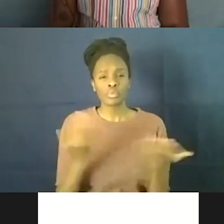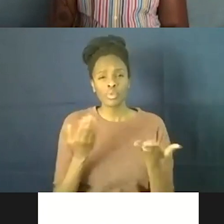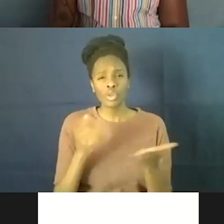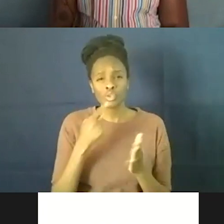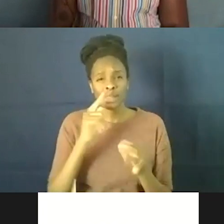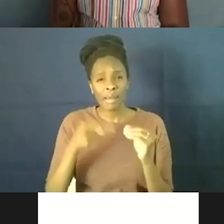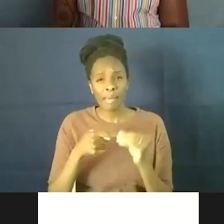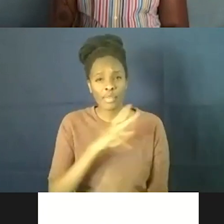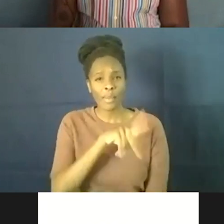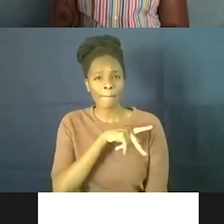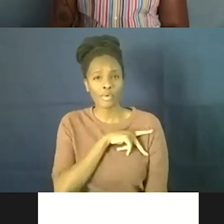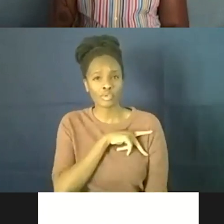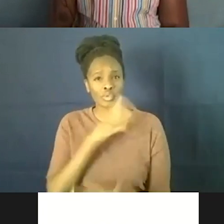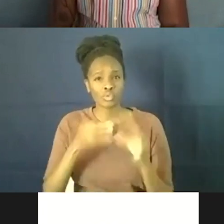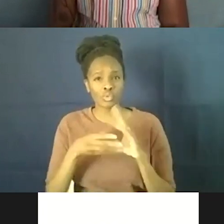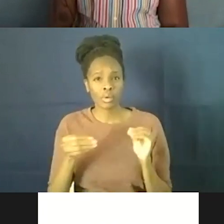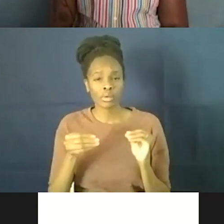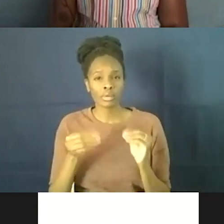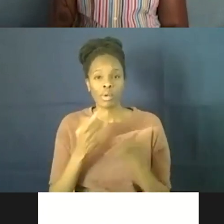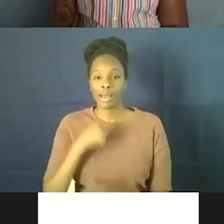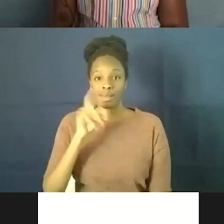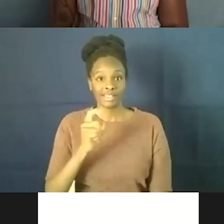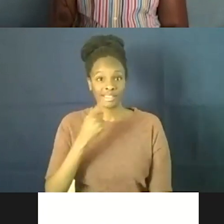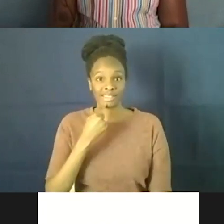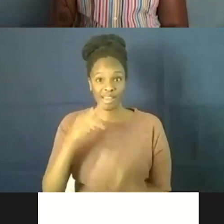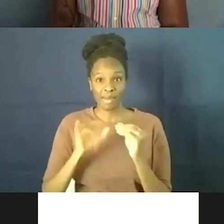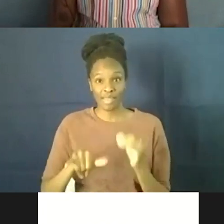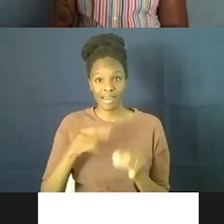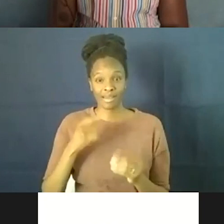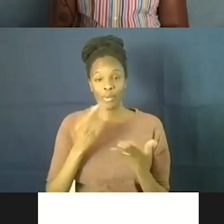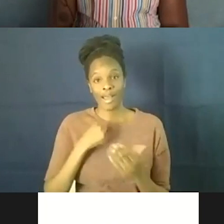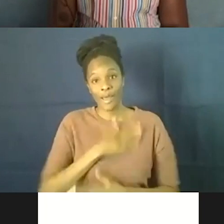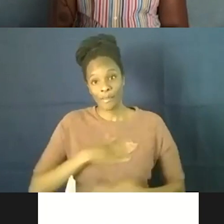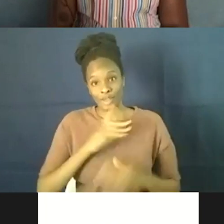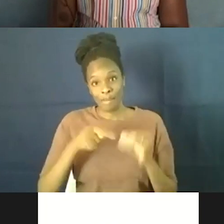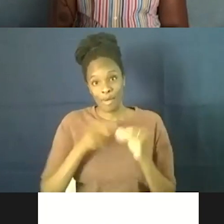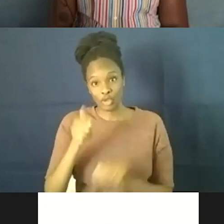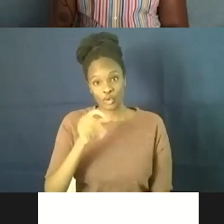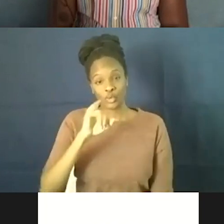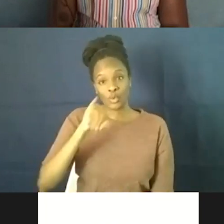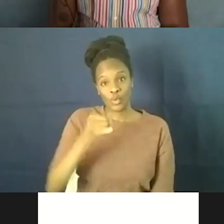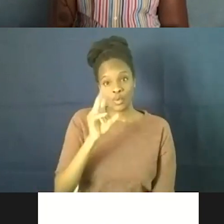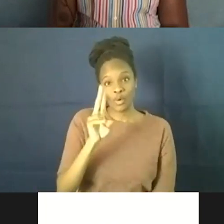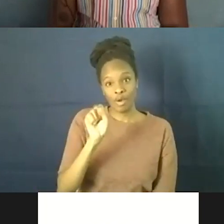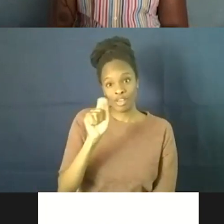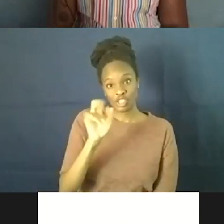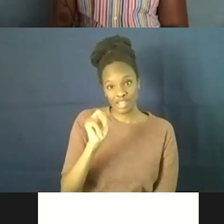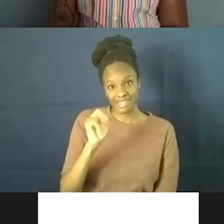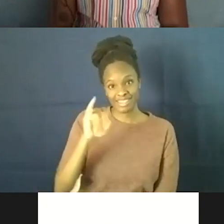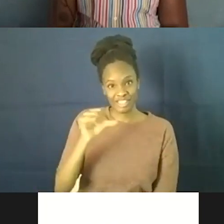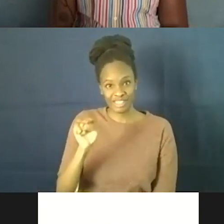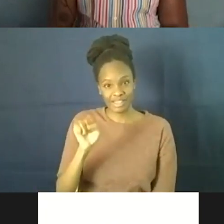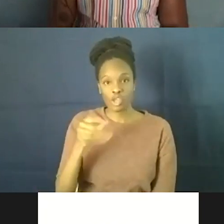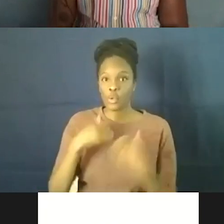like, the personal stories, what I have to say I appreciated about you, Justin, was that you definitely had a